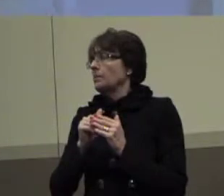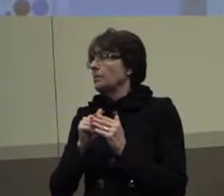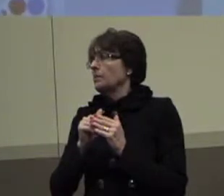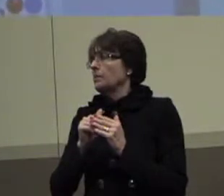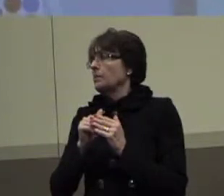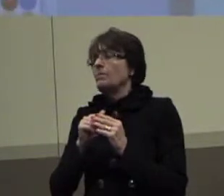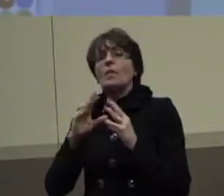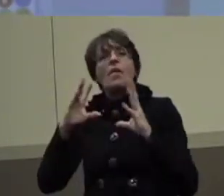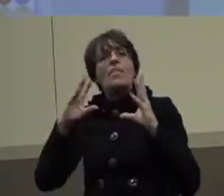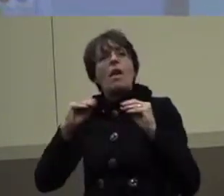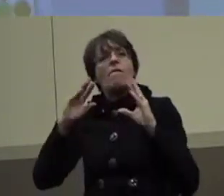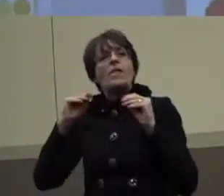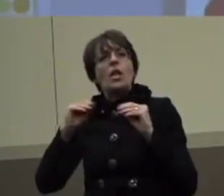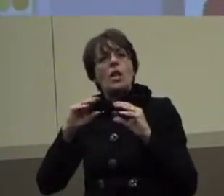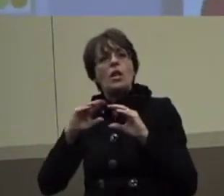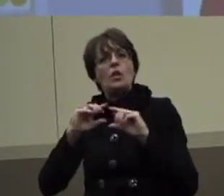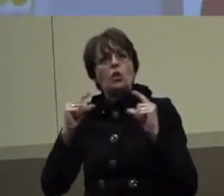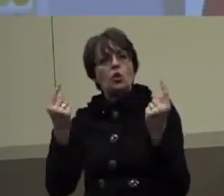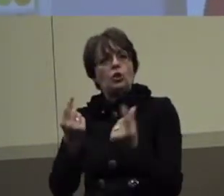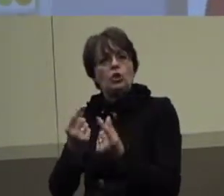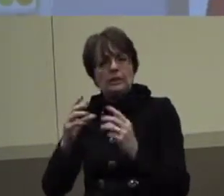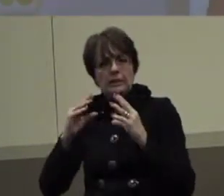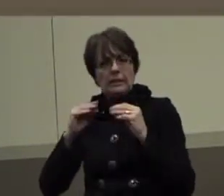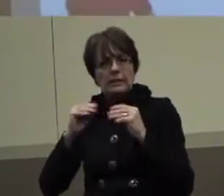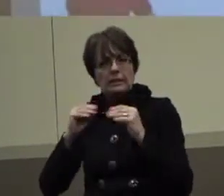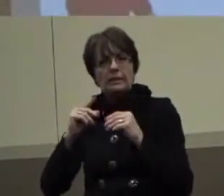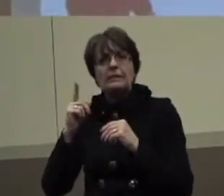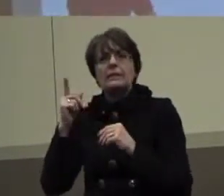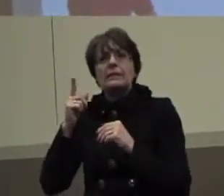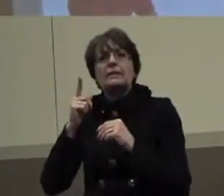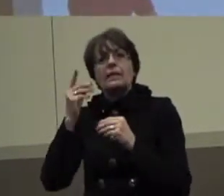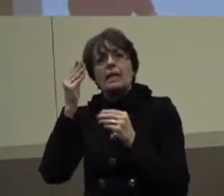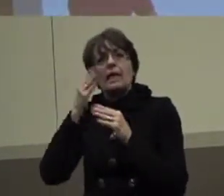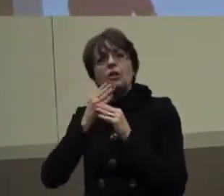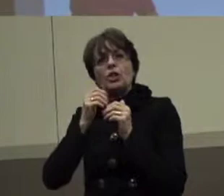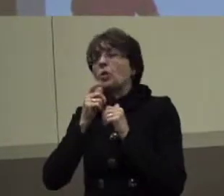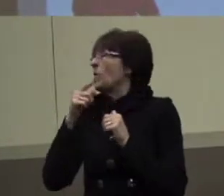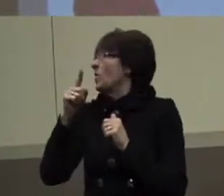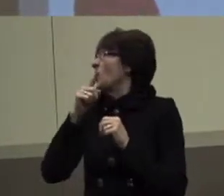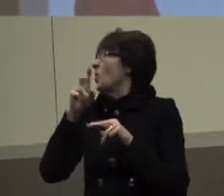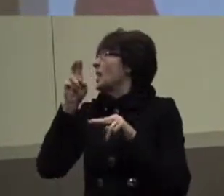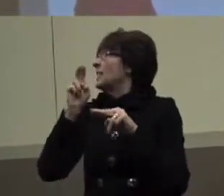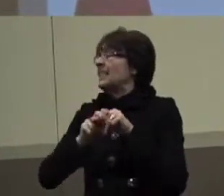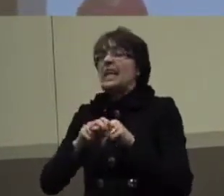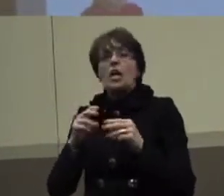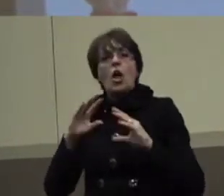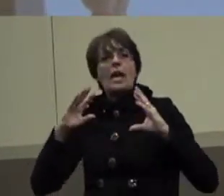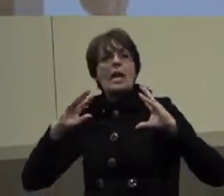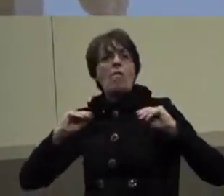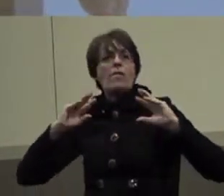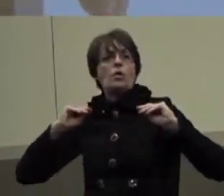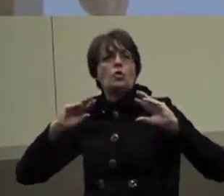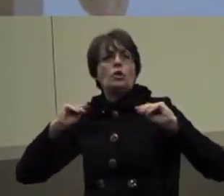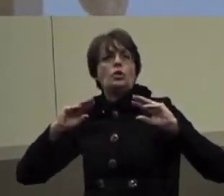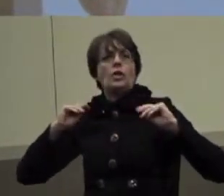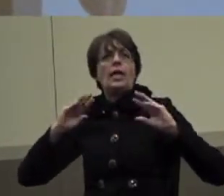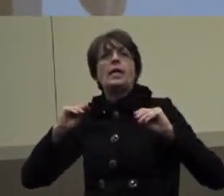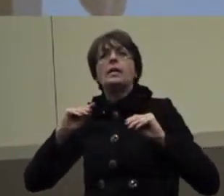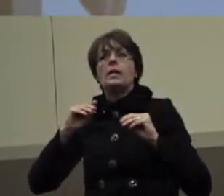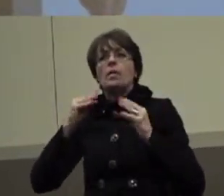air-filled cushions. I know I shared that with you. Being able to sit on an air-filled cushion provides